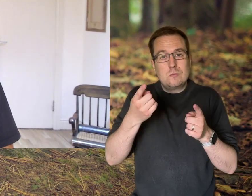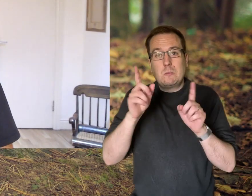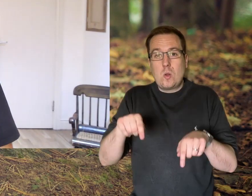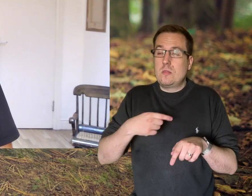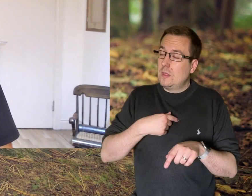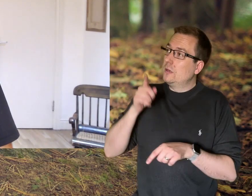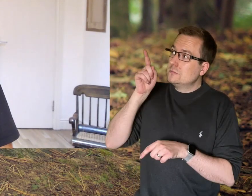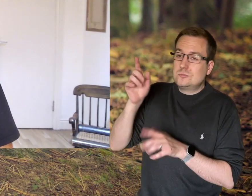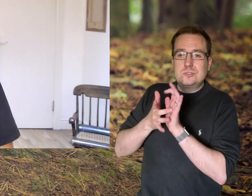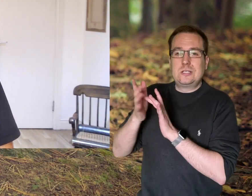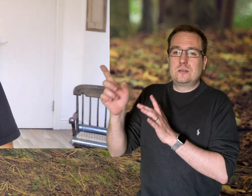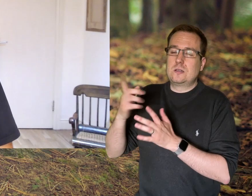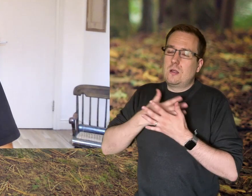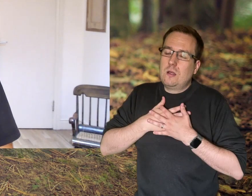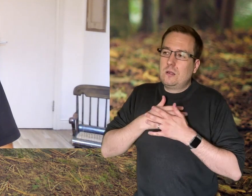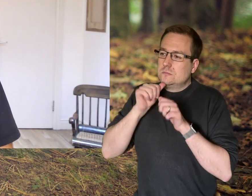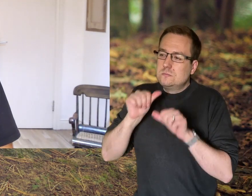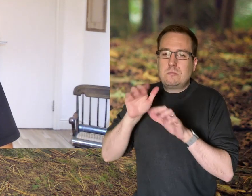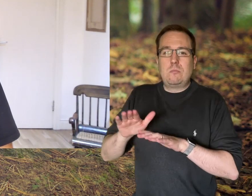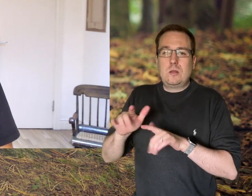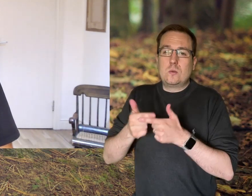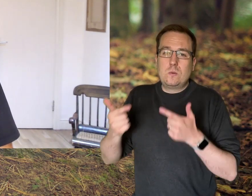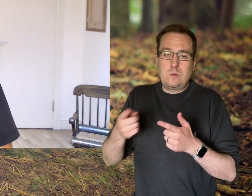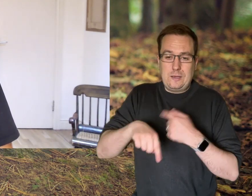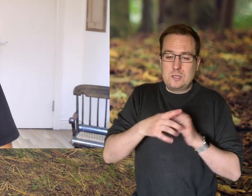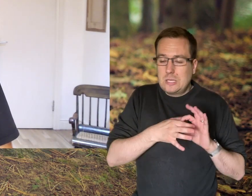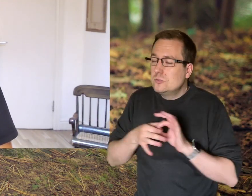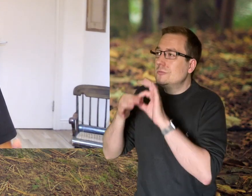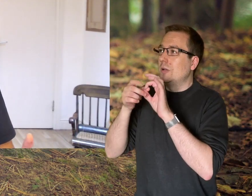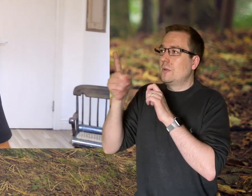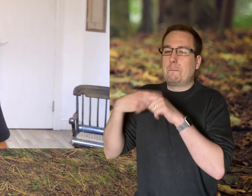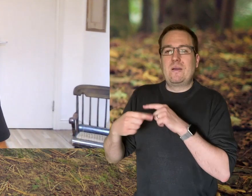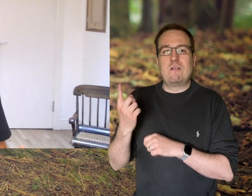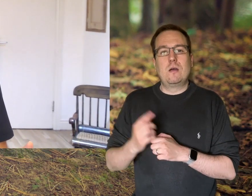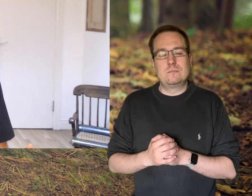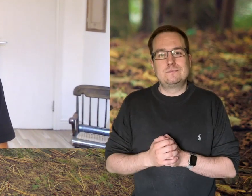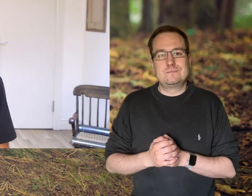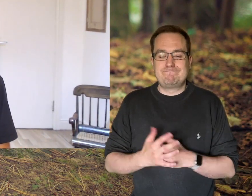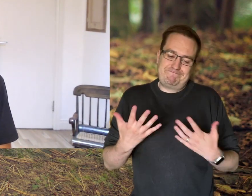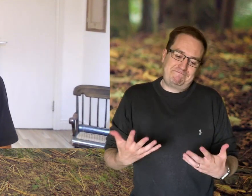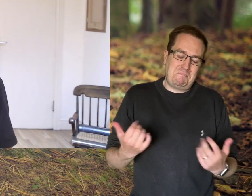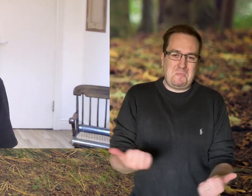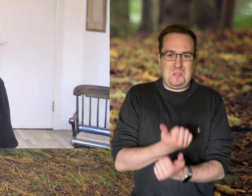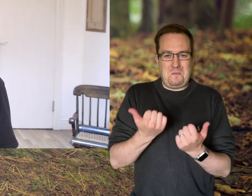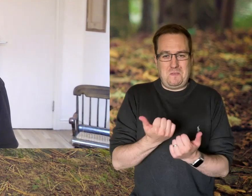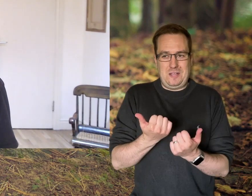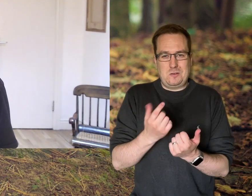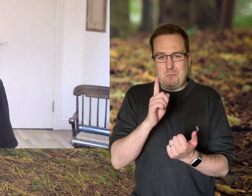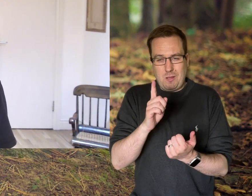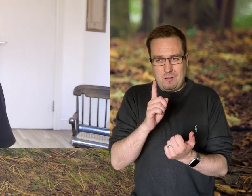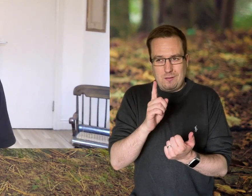and mercy of Jesus and being joined with Jesus forever. So I want to finish with a